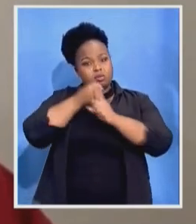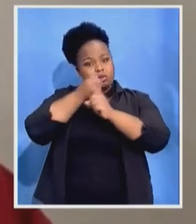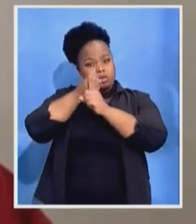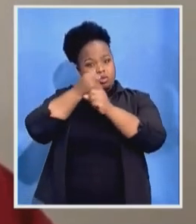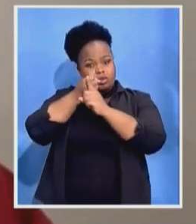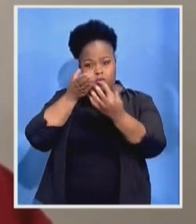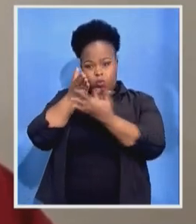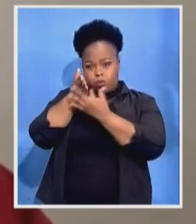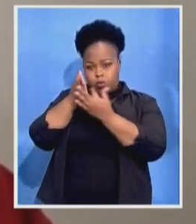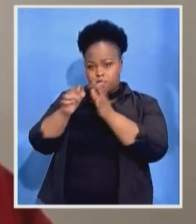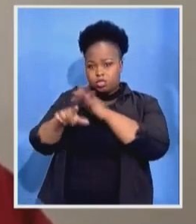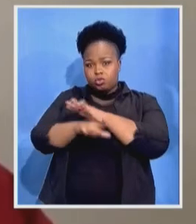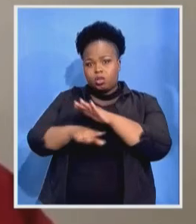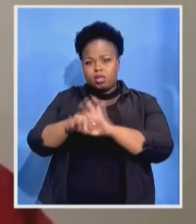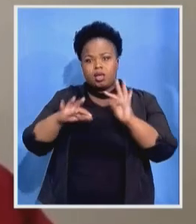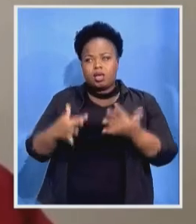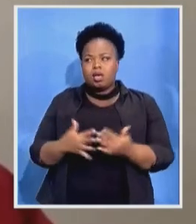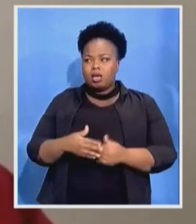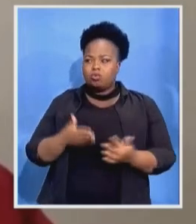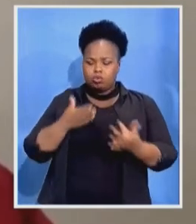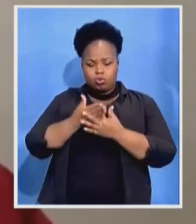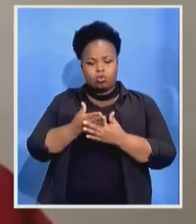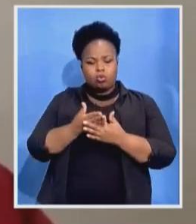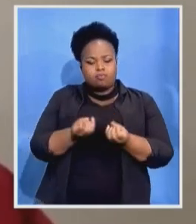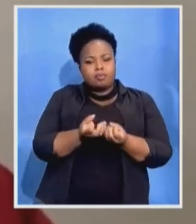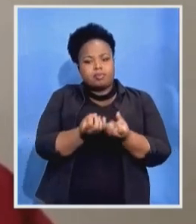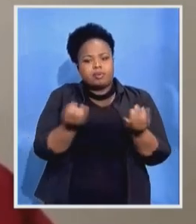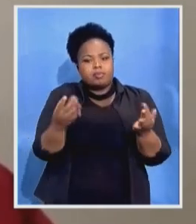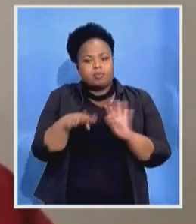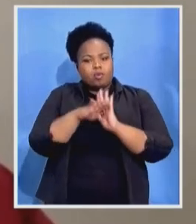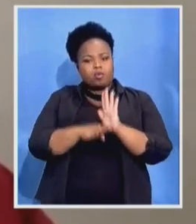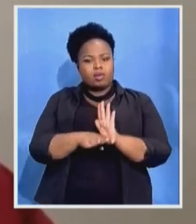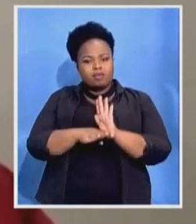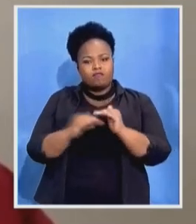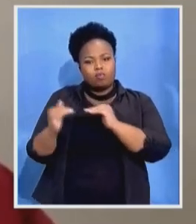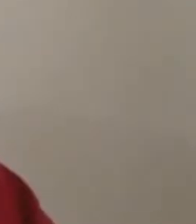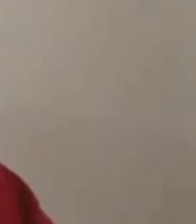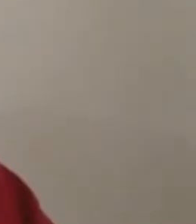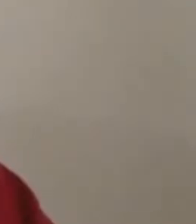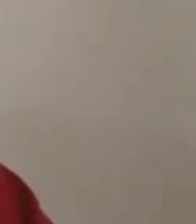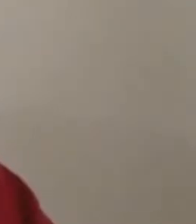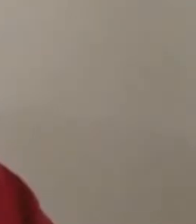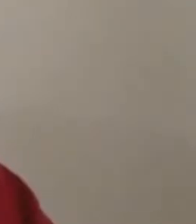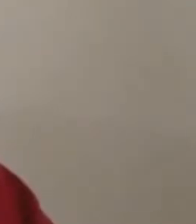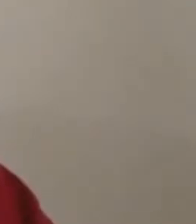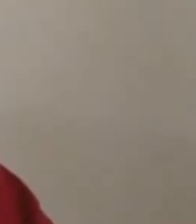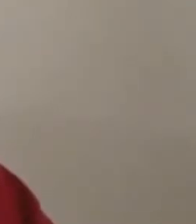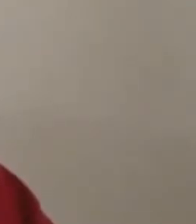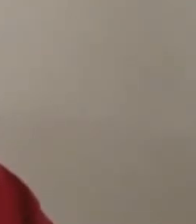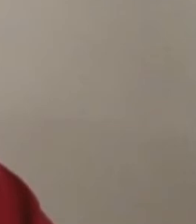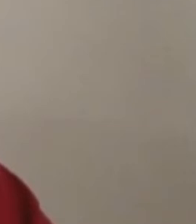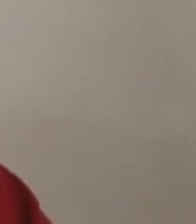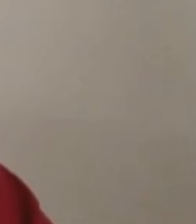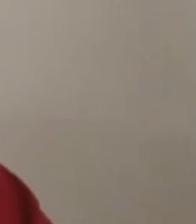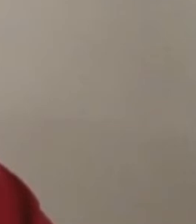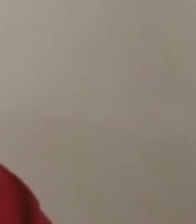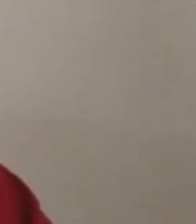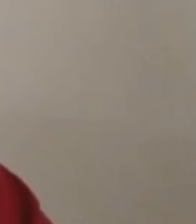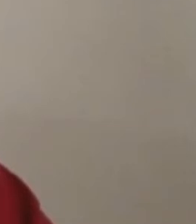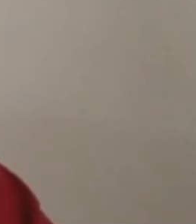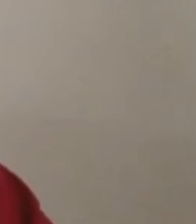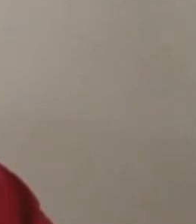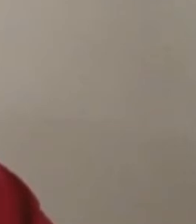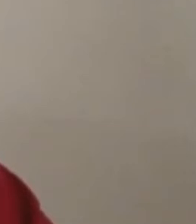land redistribution program, including security of tenure and the growing of food, the SACP will